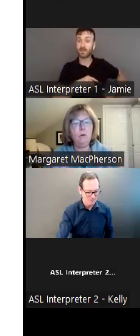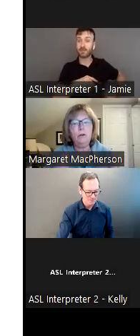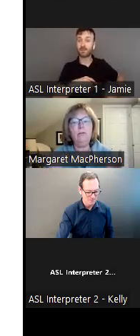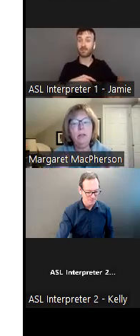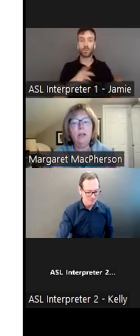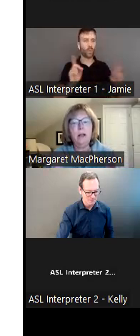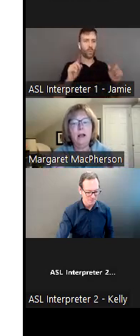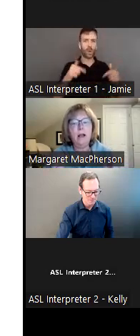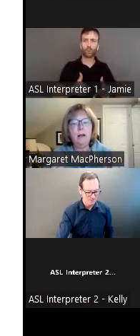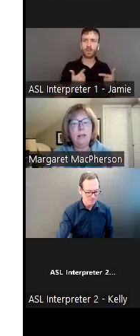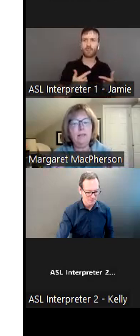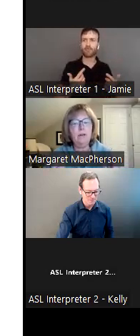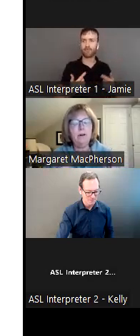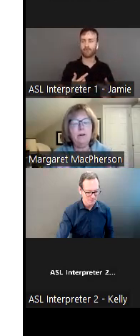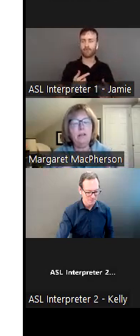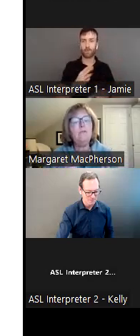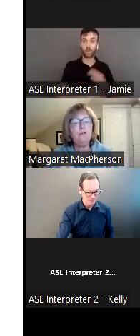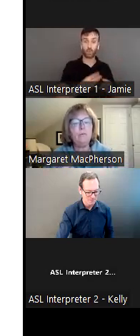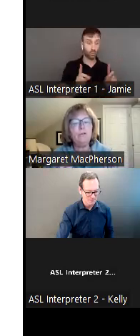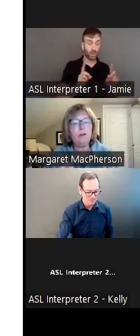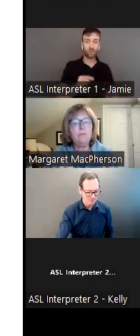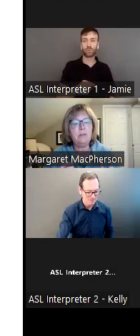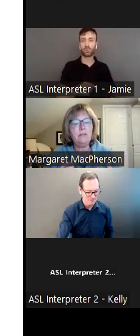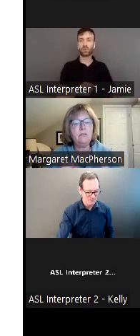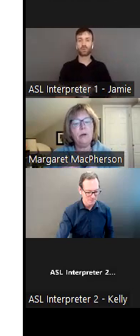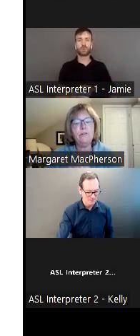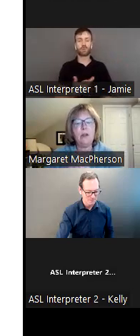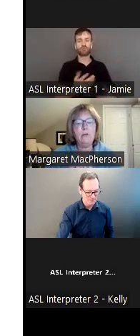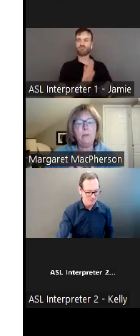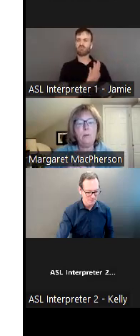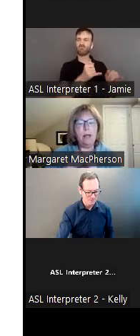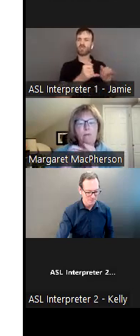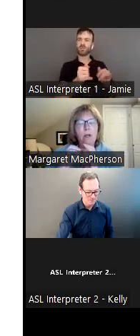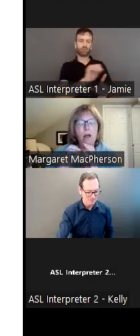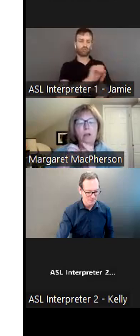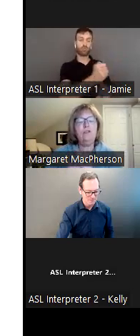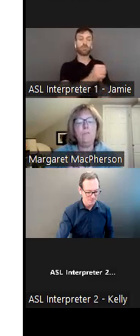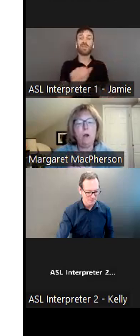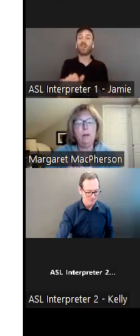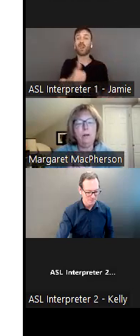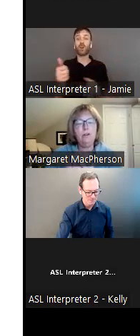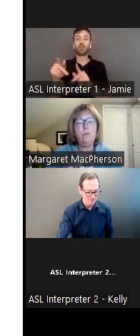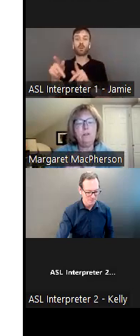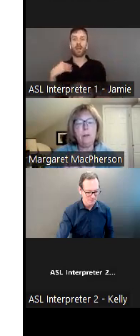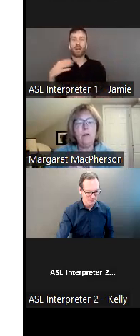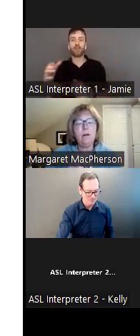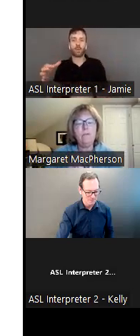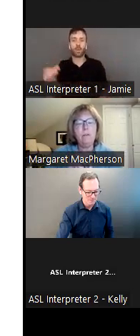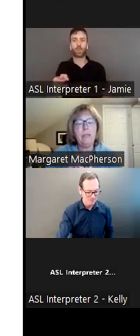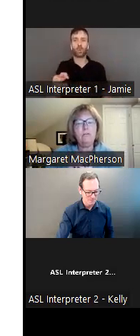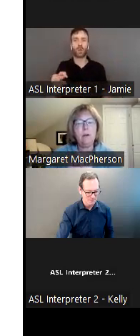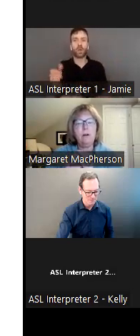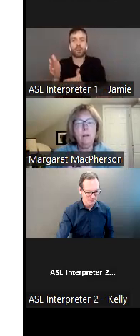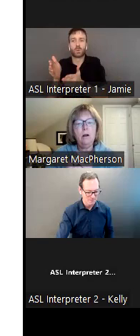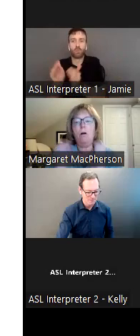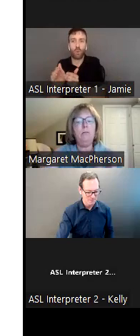in the world, and their individual circumstances, whereas other people have a smaller choice biography